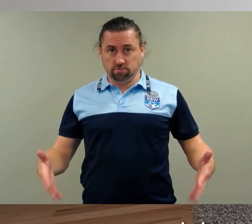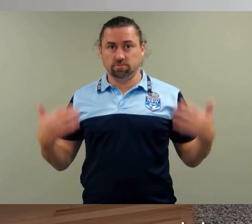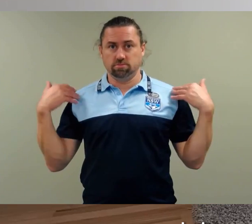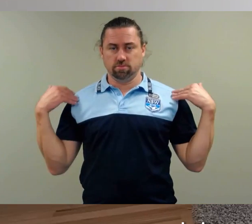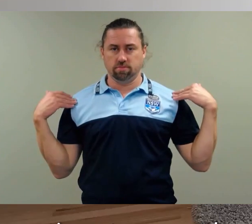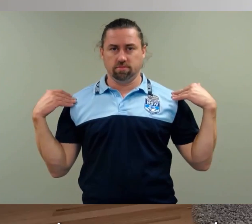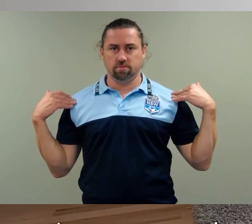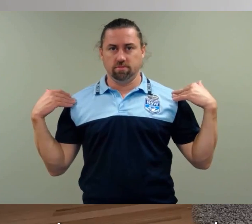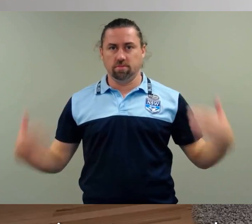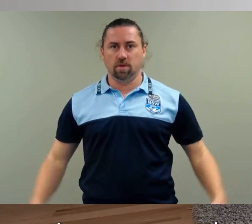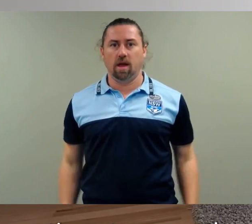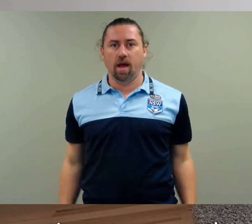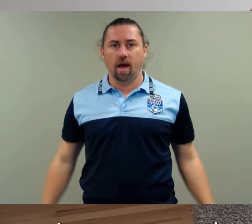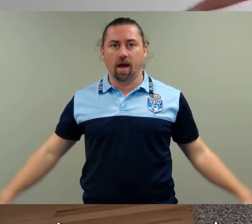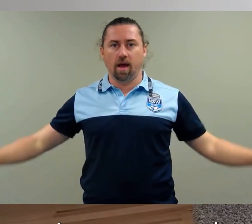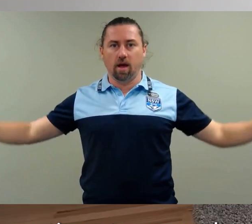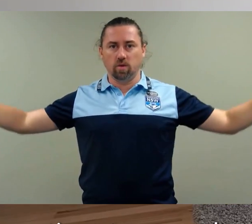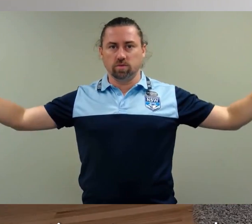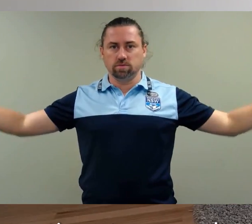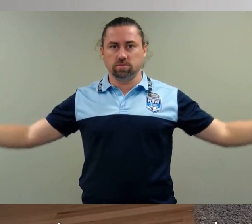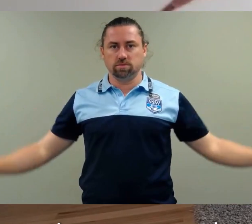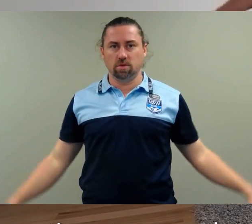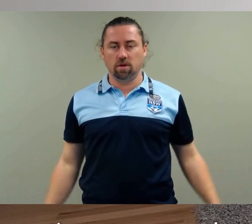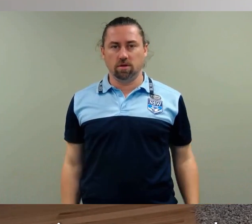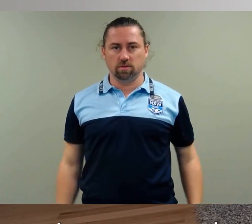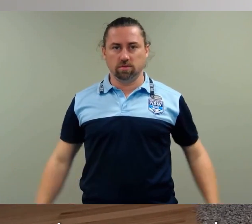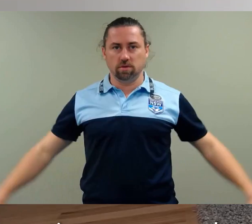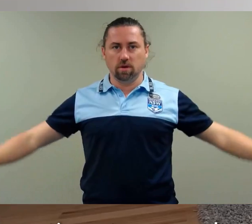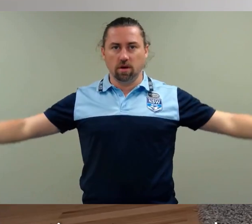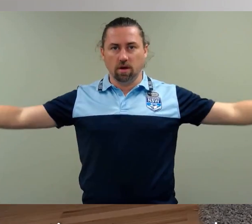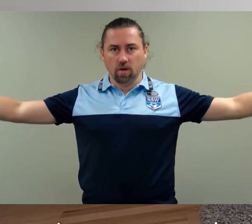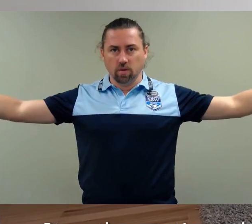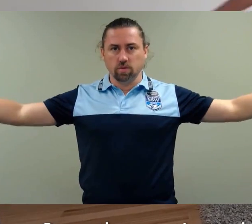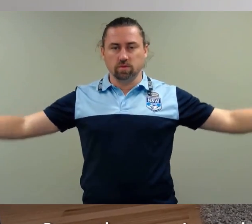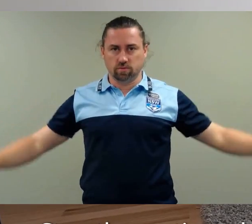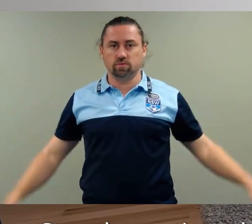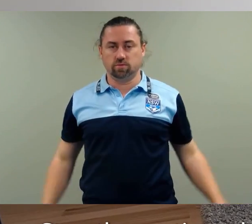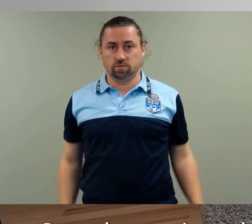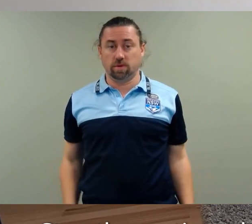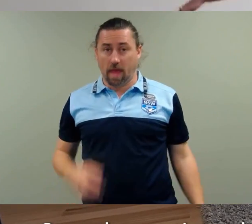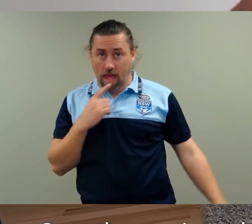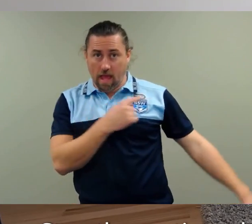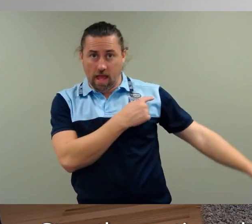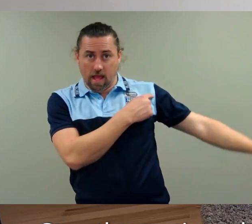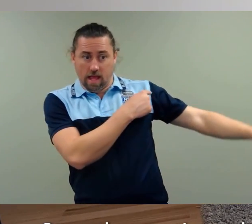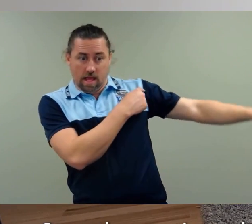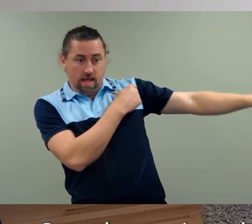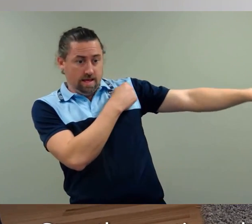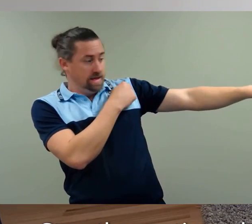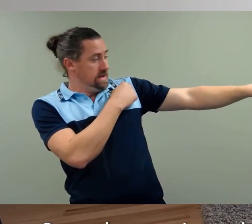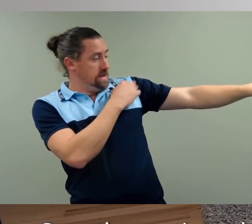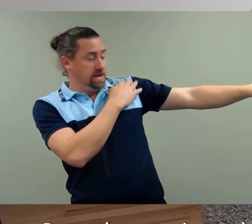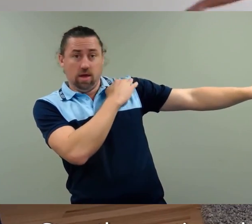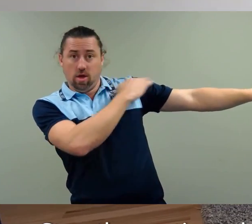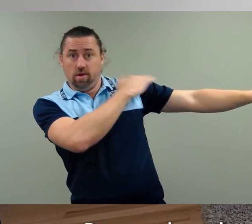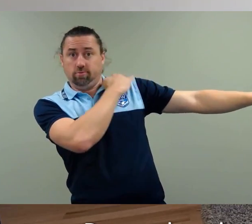facing position, continue to move the arms up and out to the side of the body. Stop the motion when your arms are at